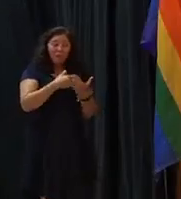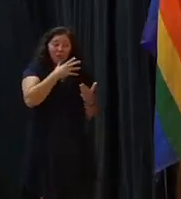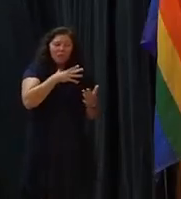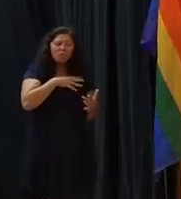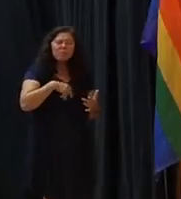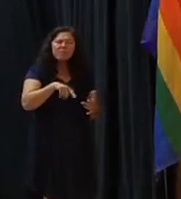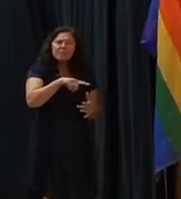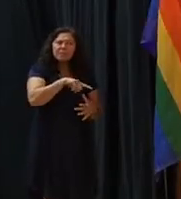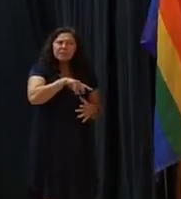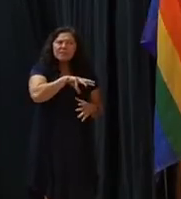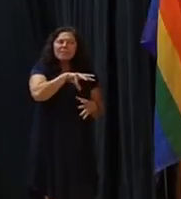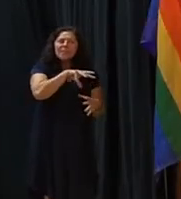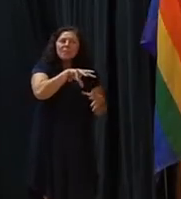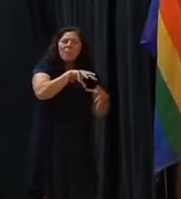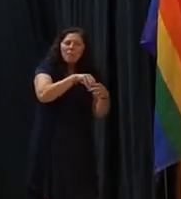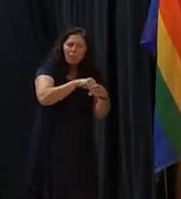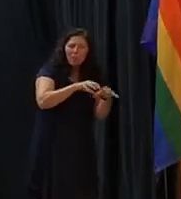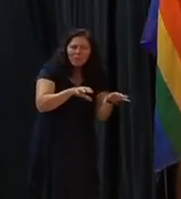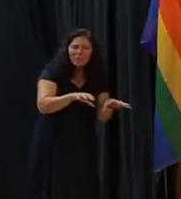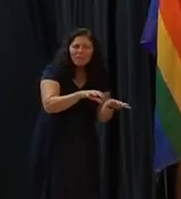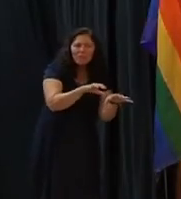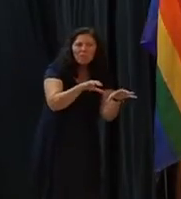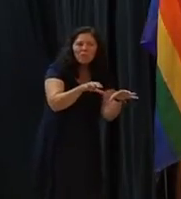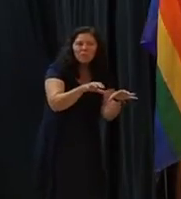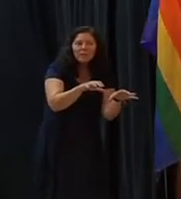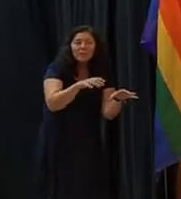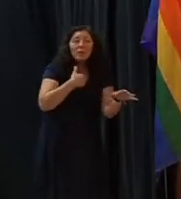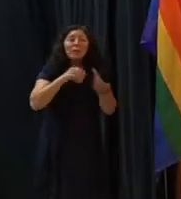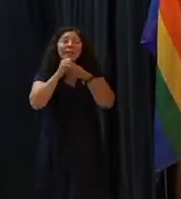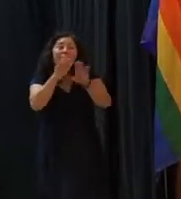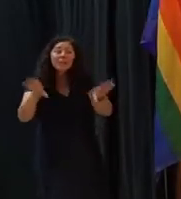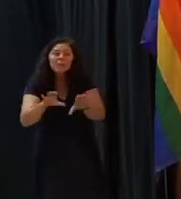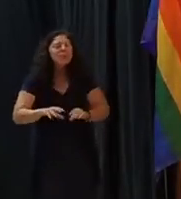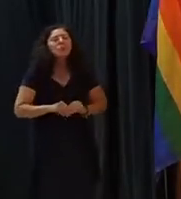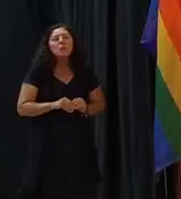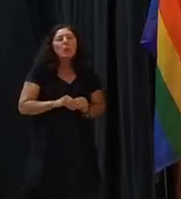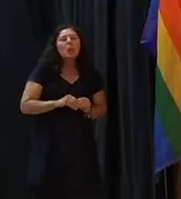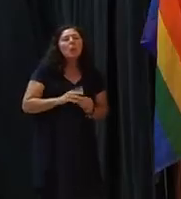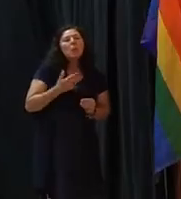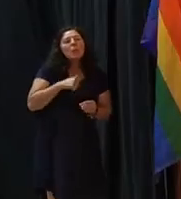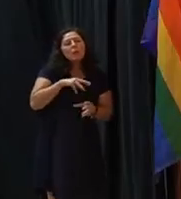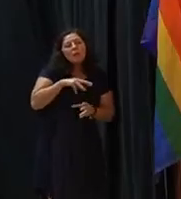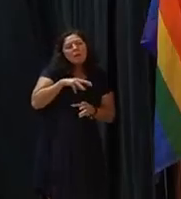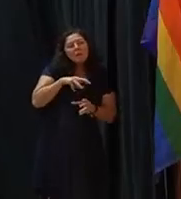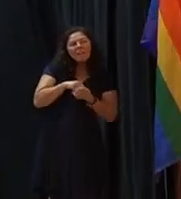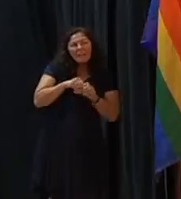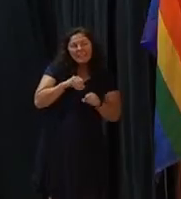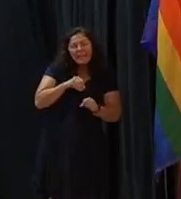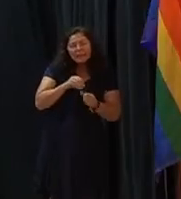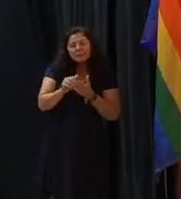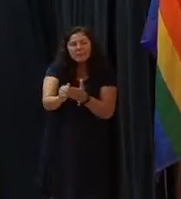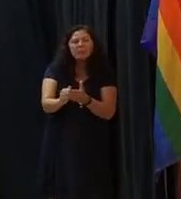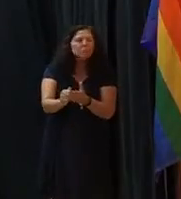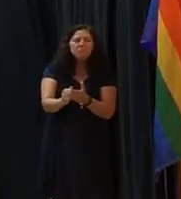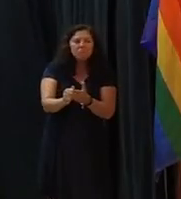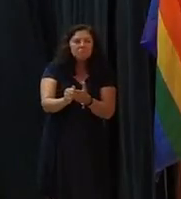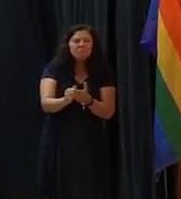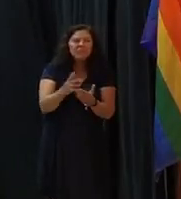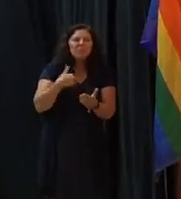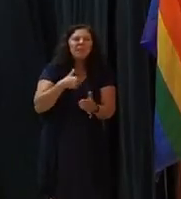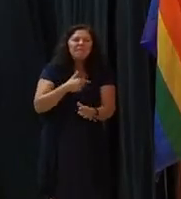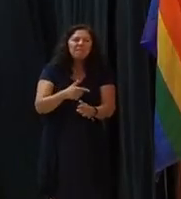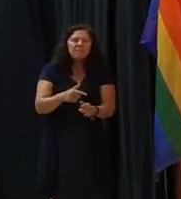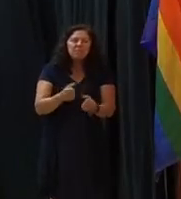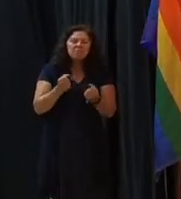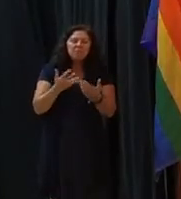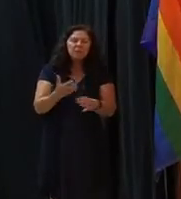movement, we are only part of the movement. We are not leading the movement right now. So there is still a long way to go